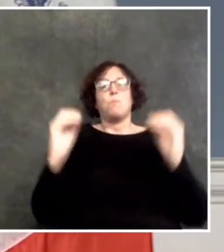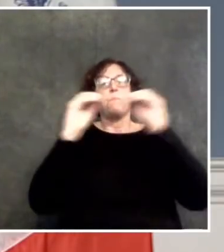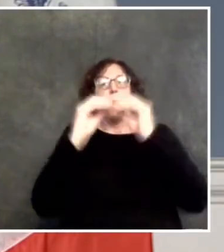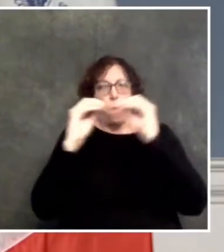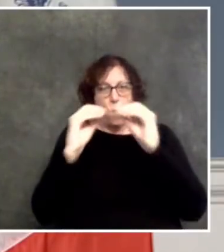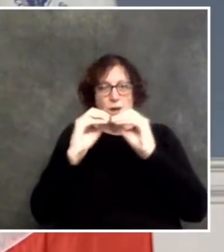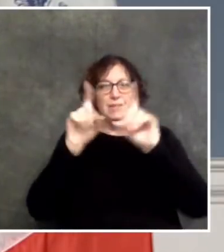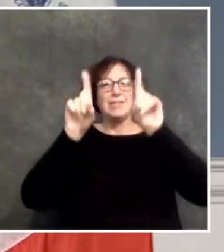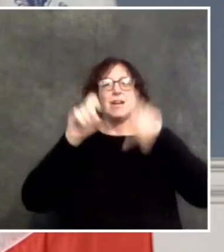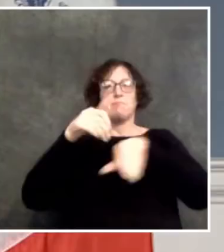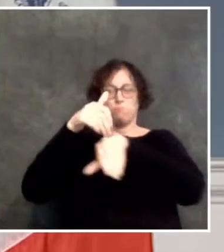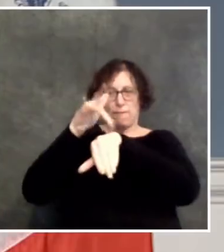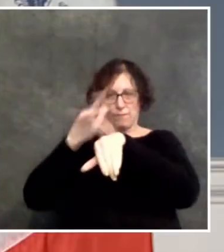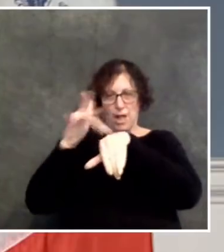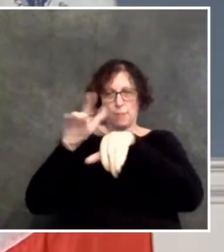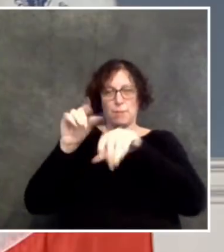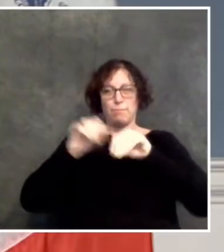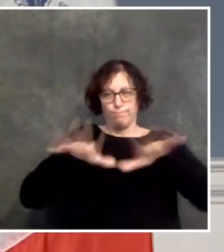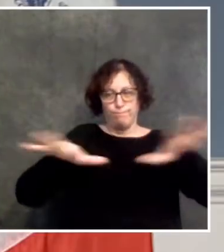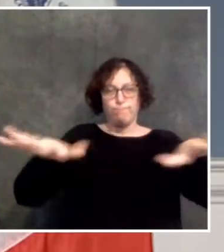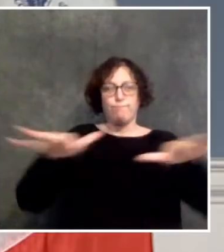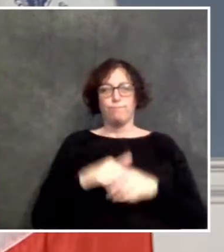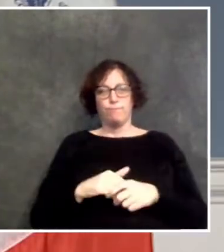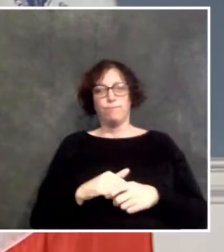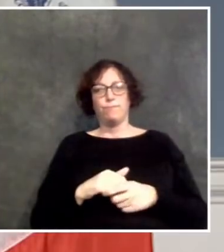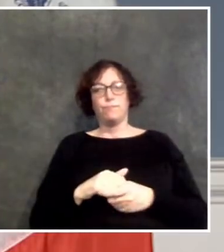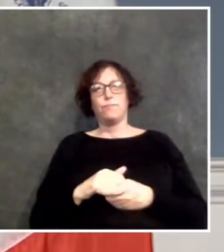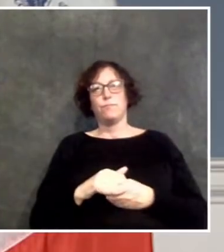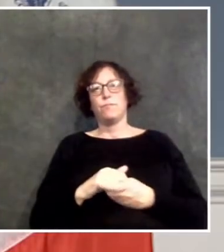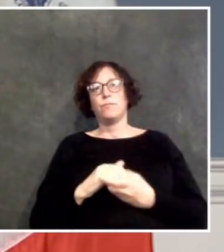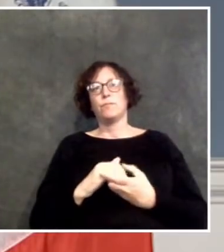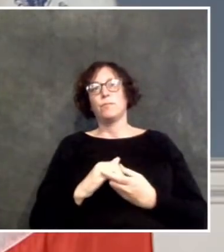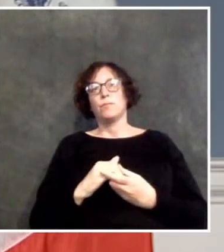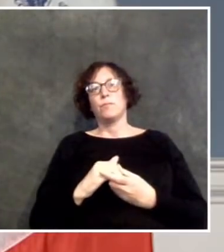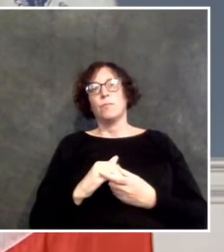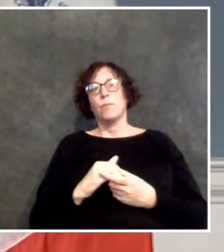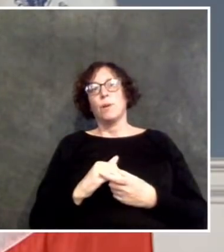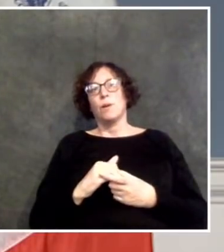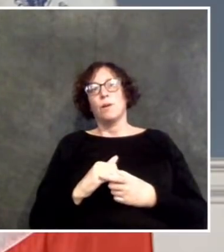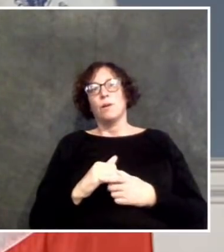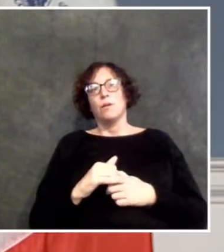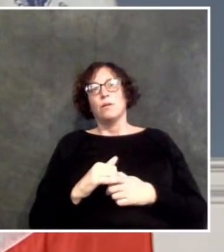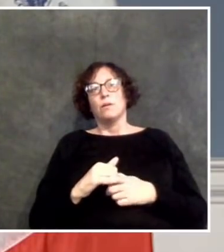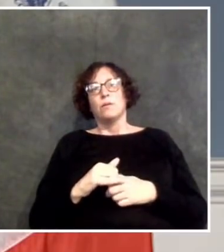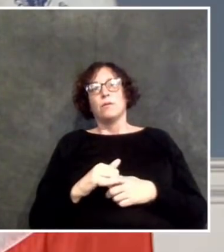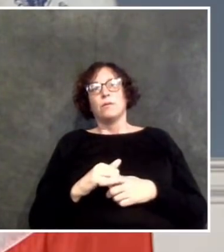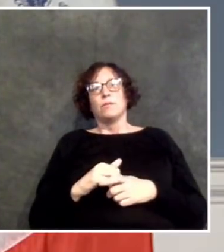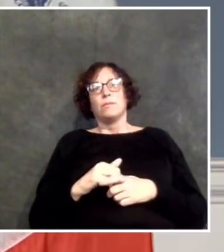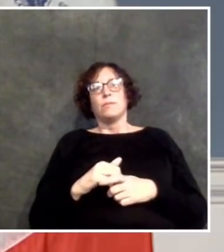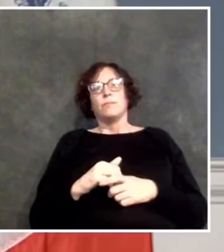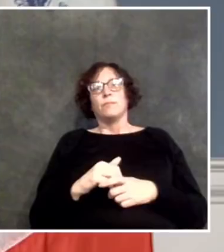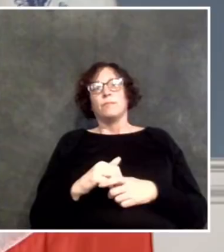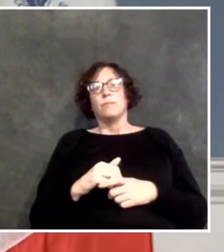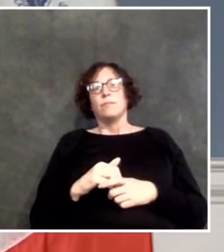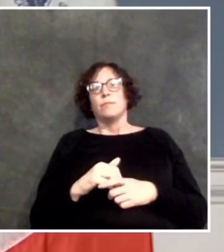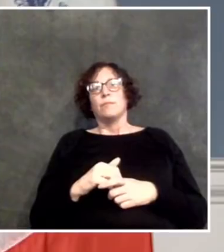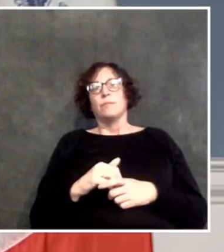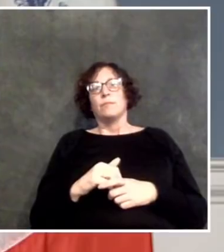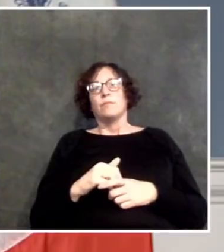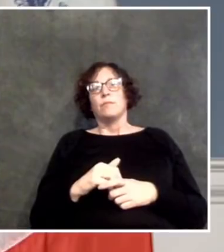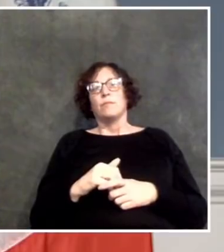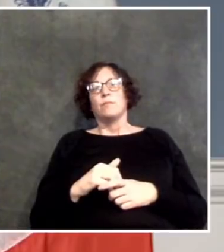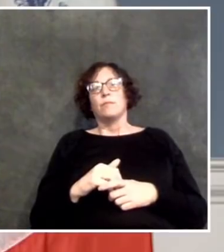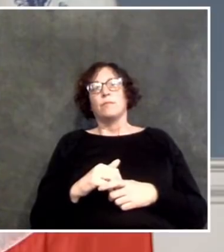in. New interesting possibilities now starting to finally take root, like the 15-minute test, like